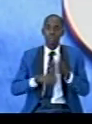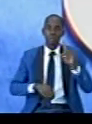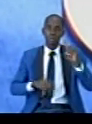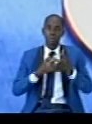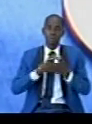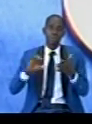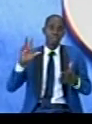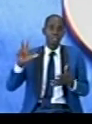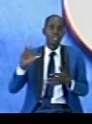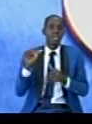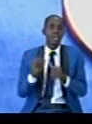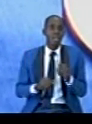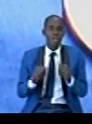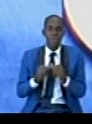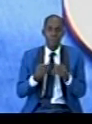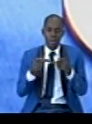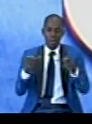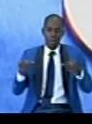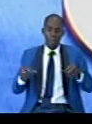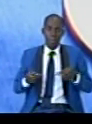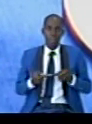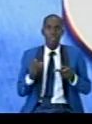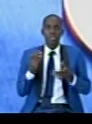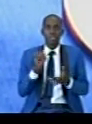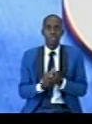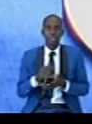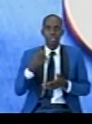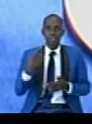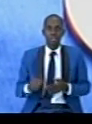Every place the sole of